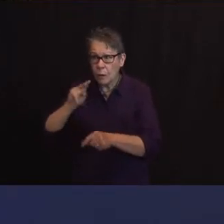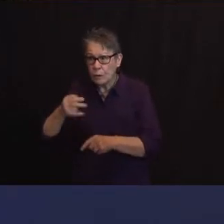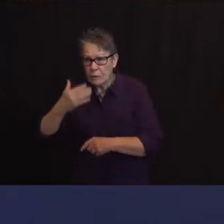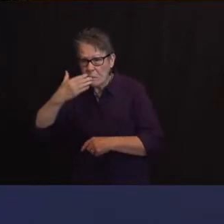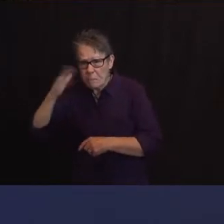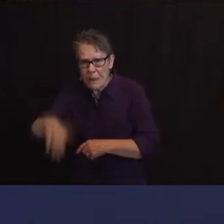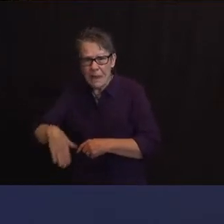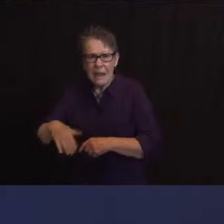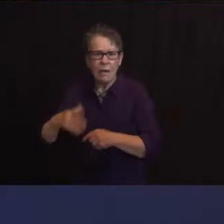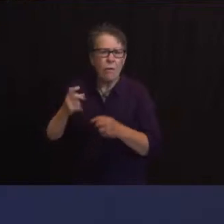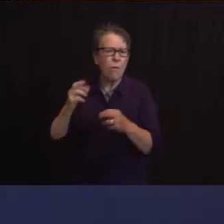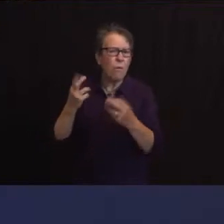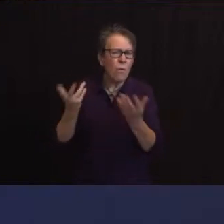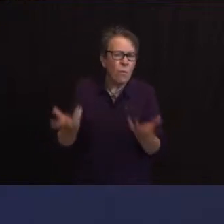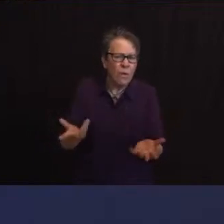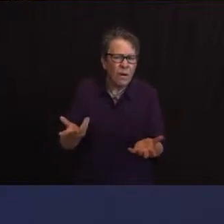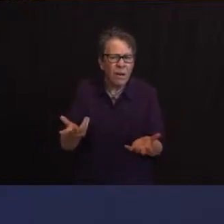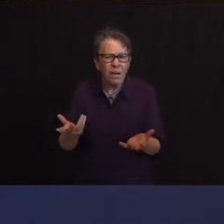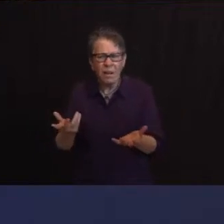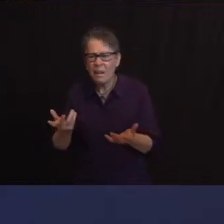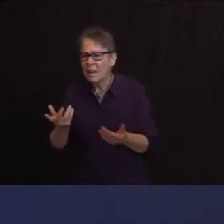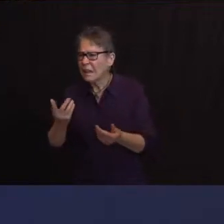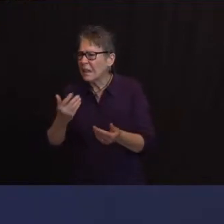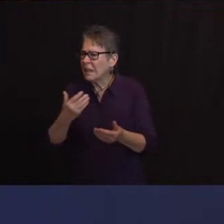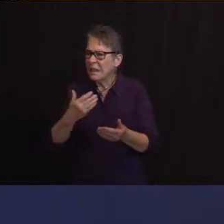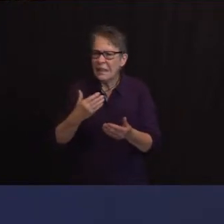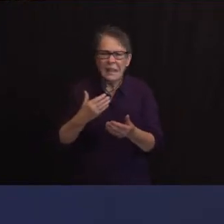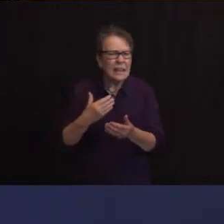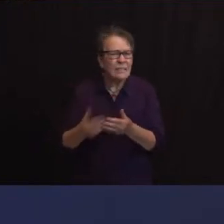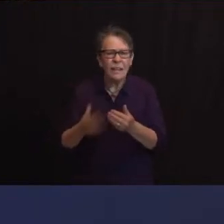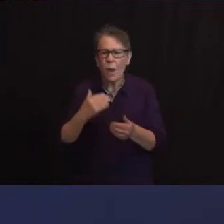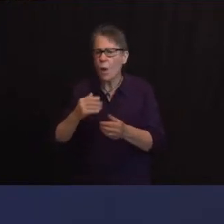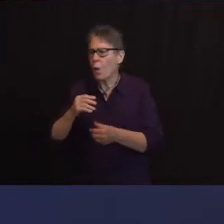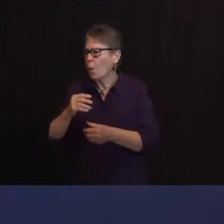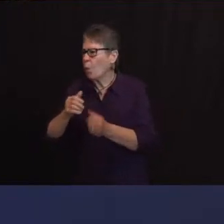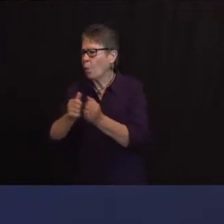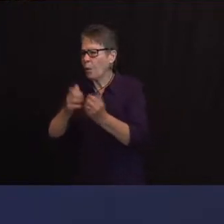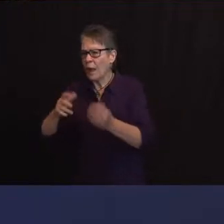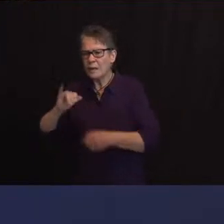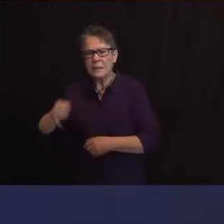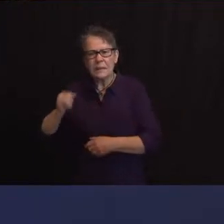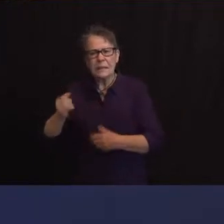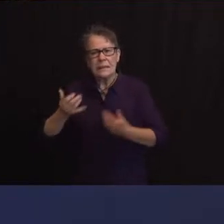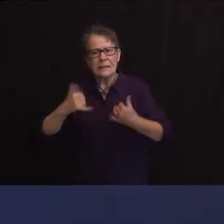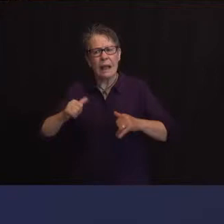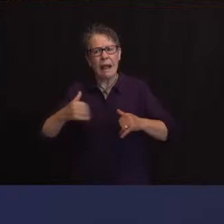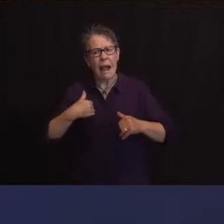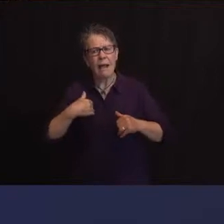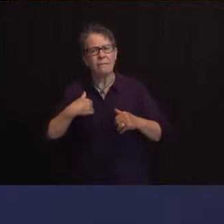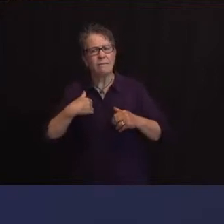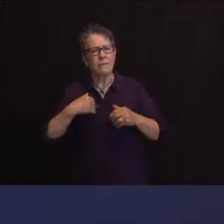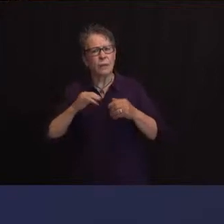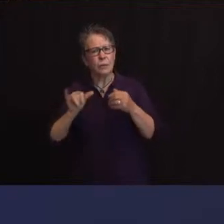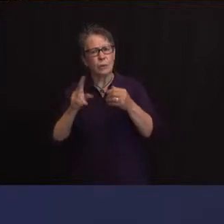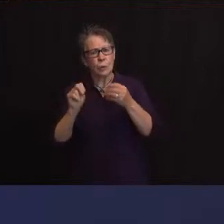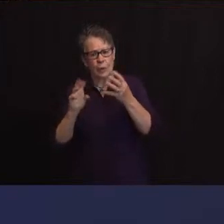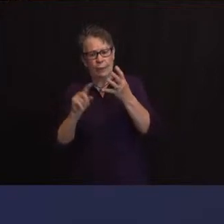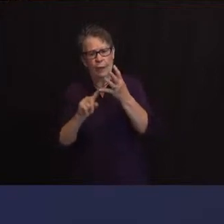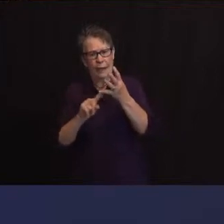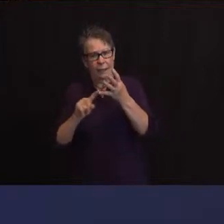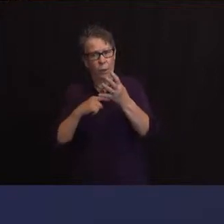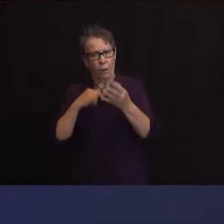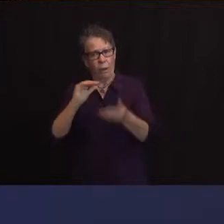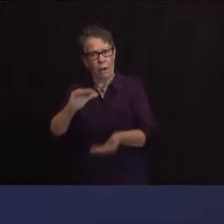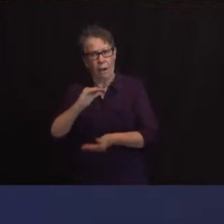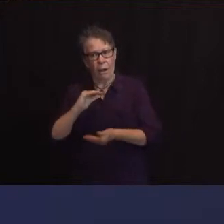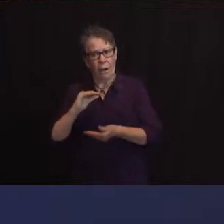4.7 million fully vaccinated people by the end of June? Do you have any assurances on the numbers of doses the state will receive to make up for the